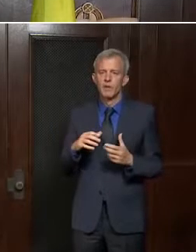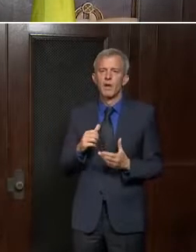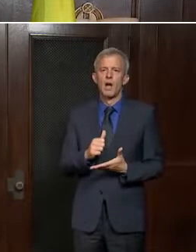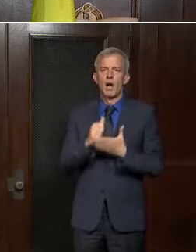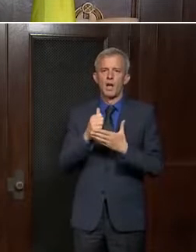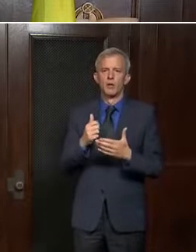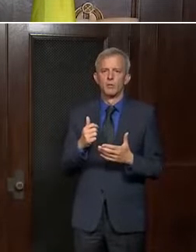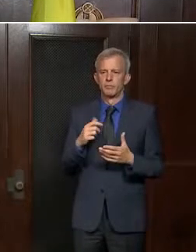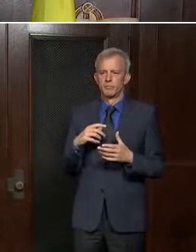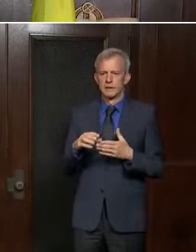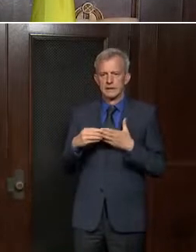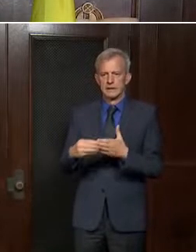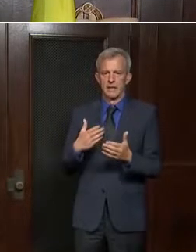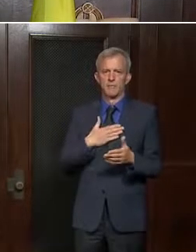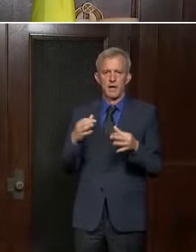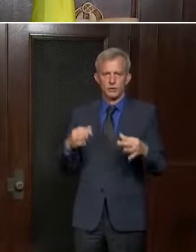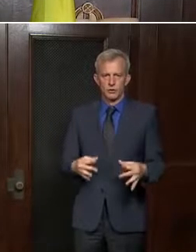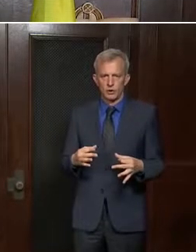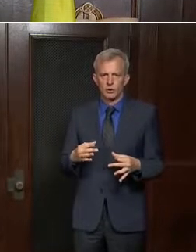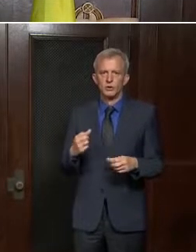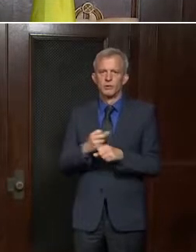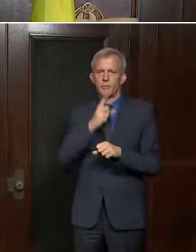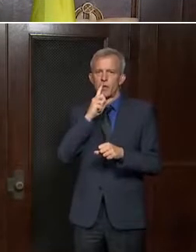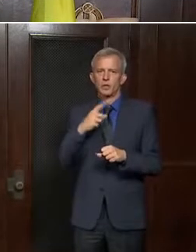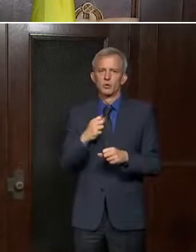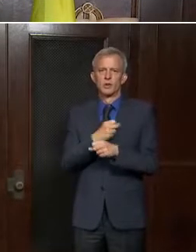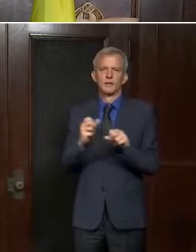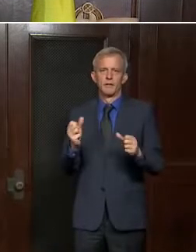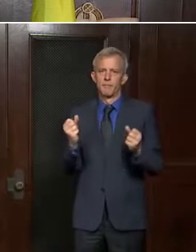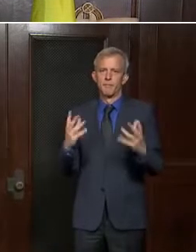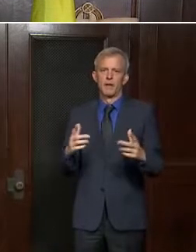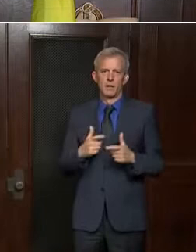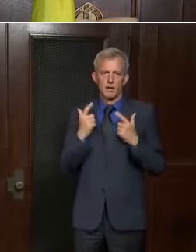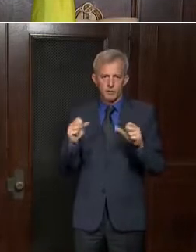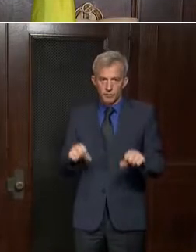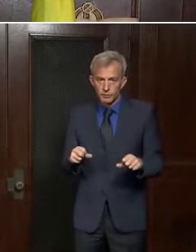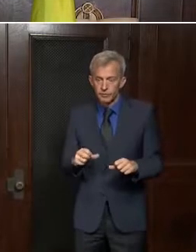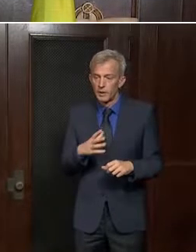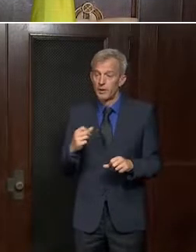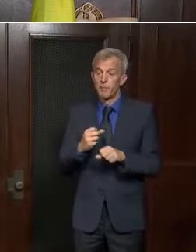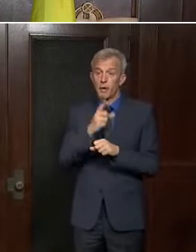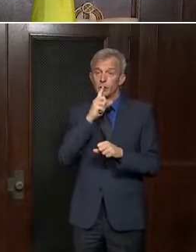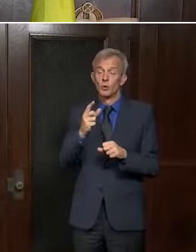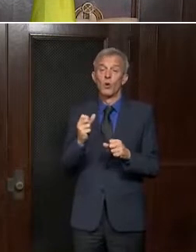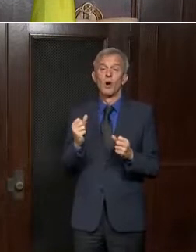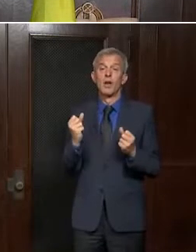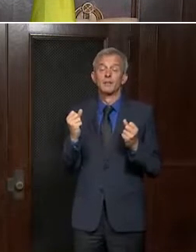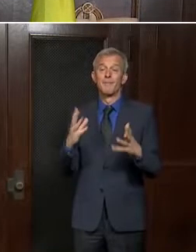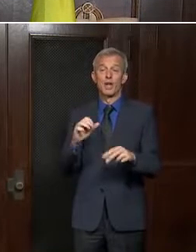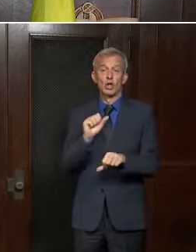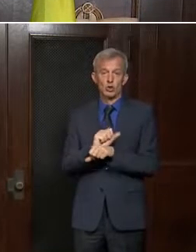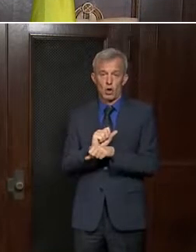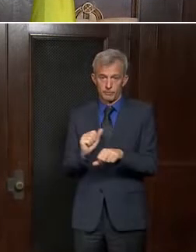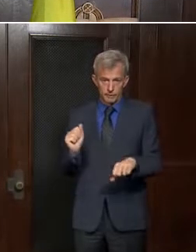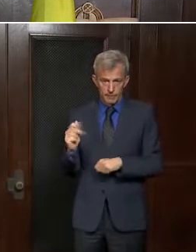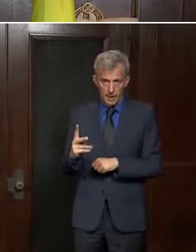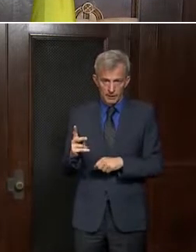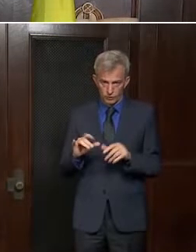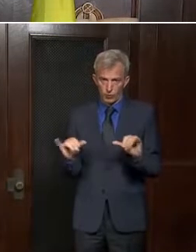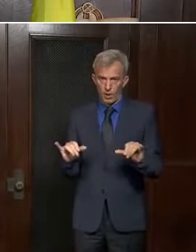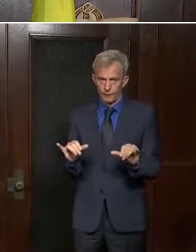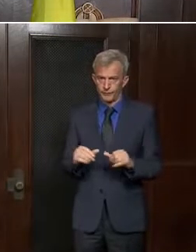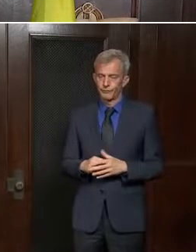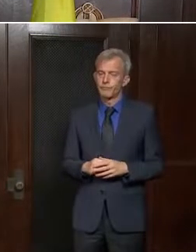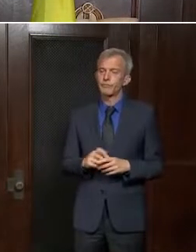behalf to make sure that we save as many lives as possible and restore as many livelihoods as possible as well. But today,